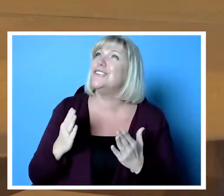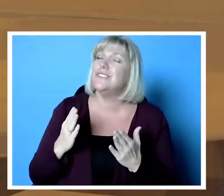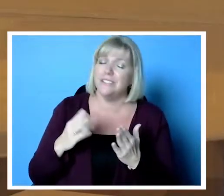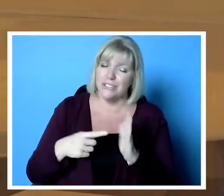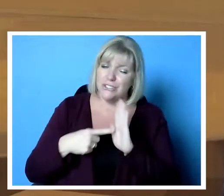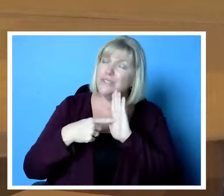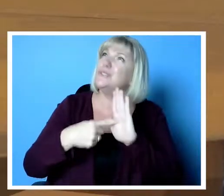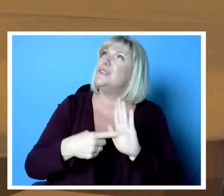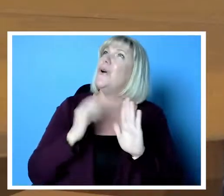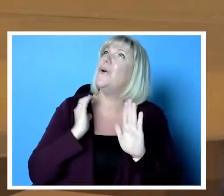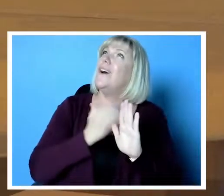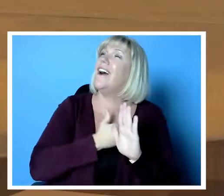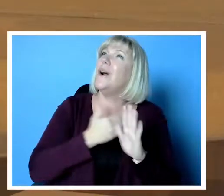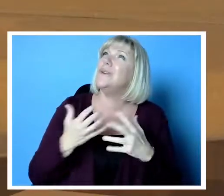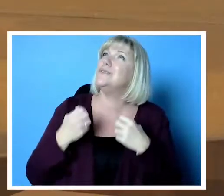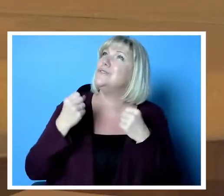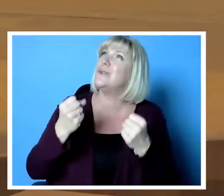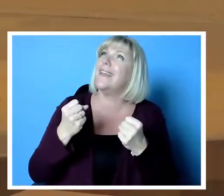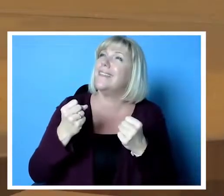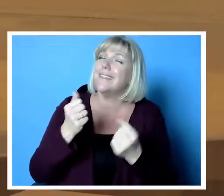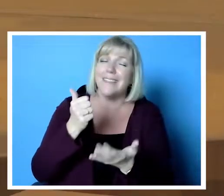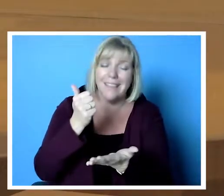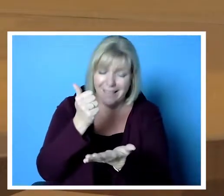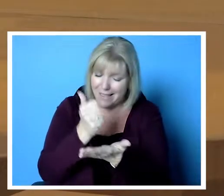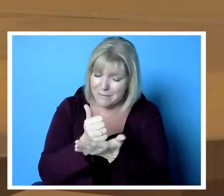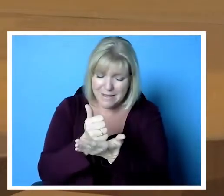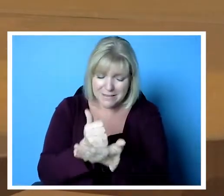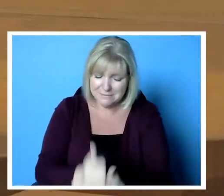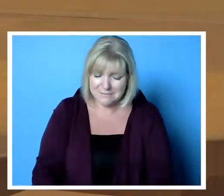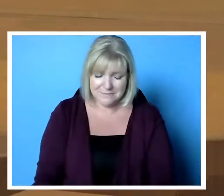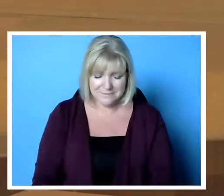strength. Amen.